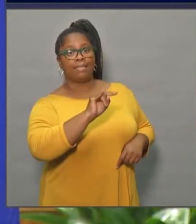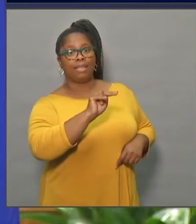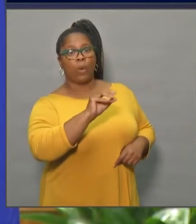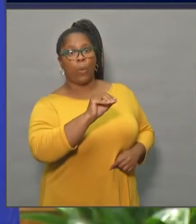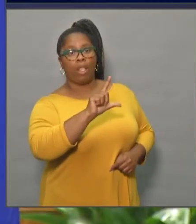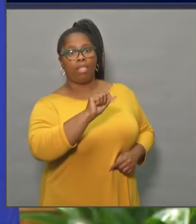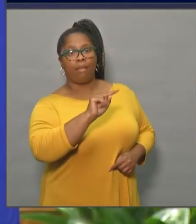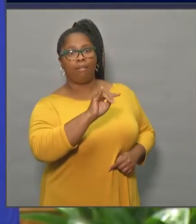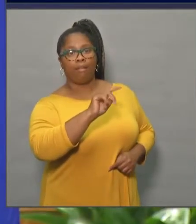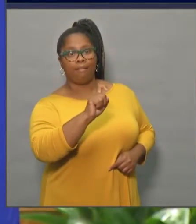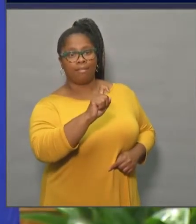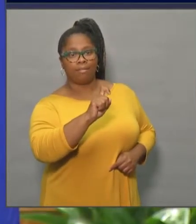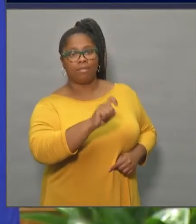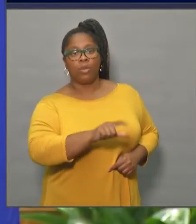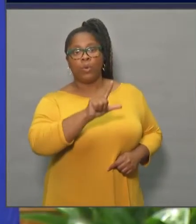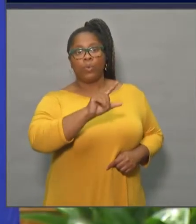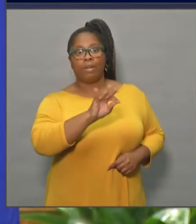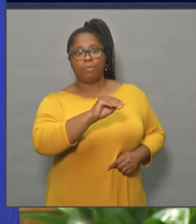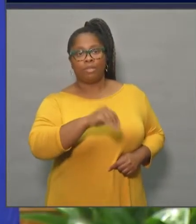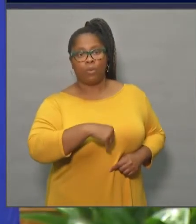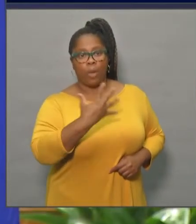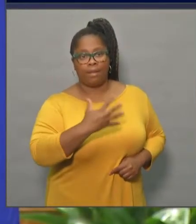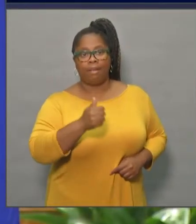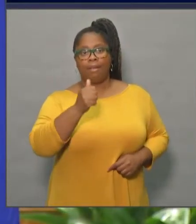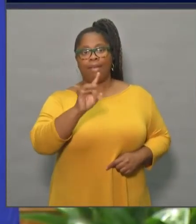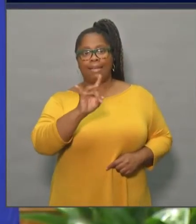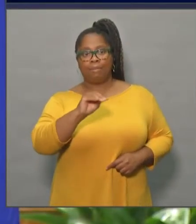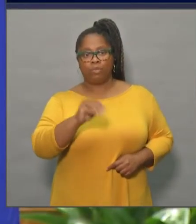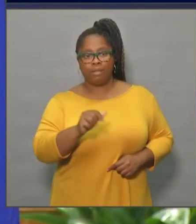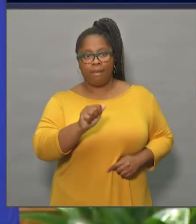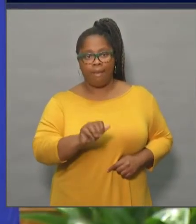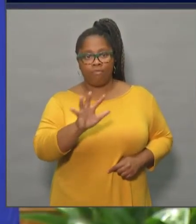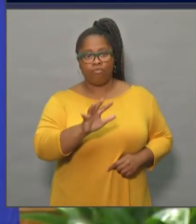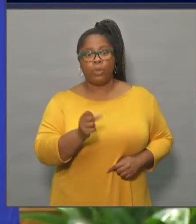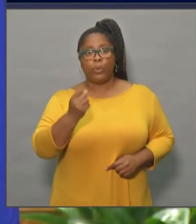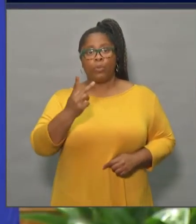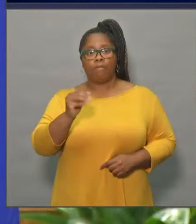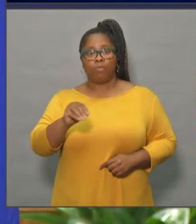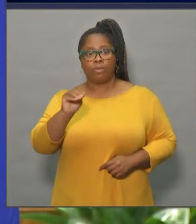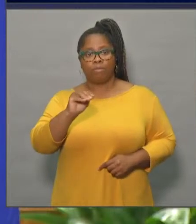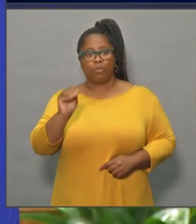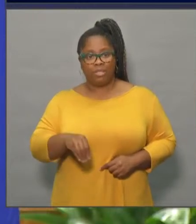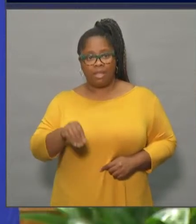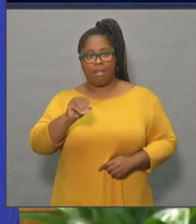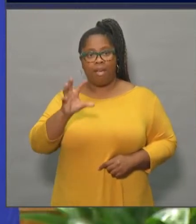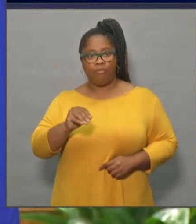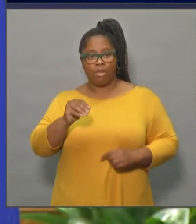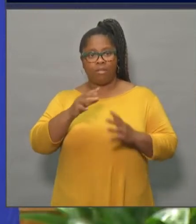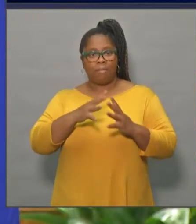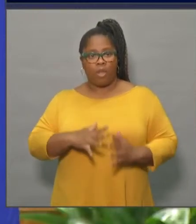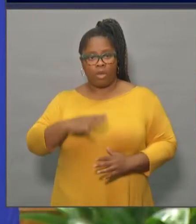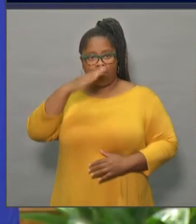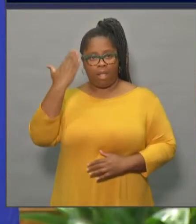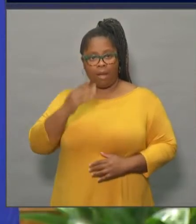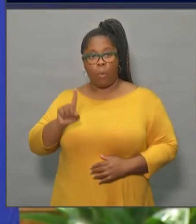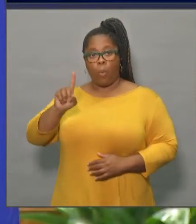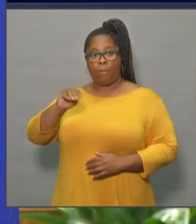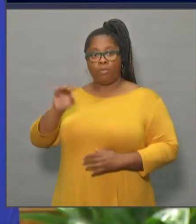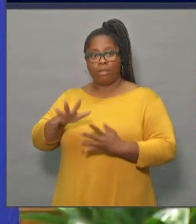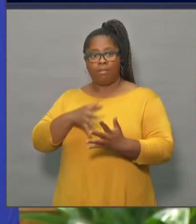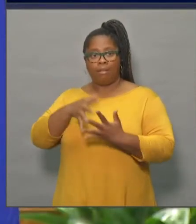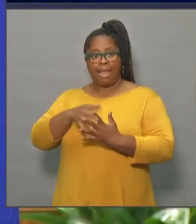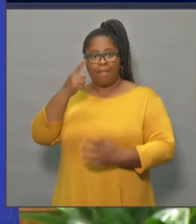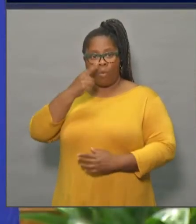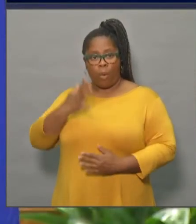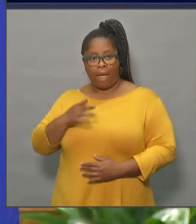Latinx, 29% are white, 18% are Asian, 12% are African American, 1% are Native Hawaiian or